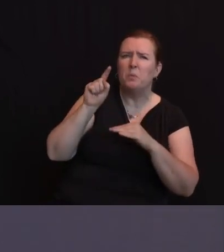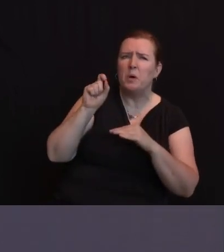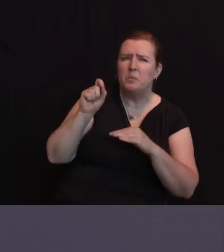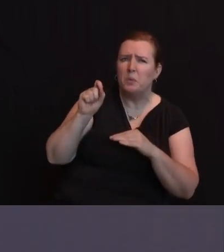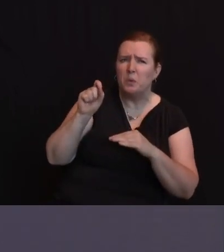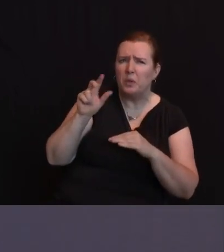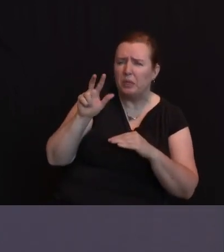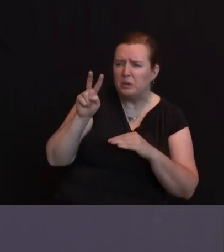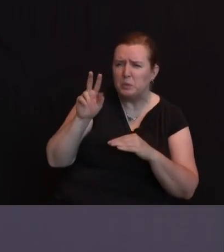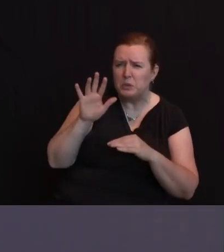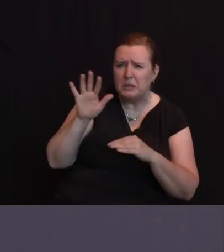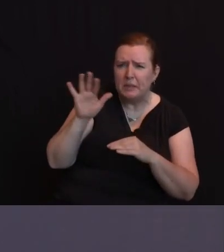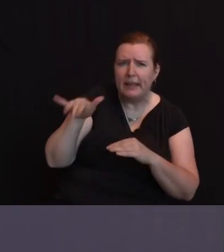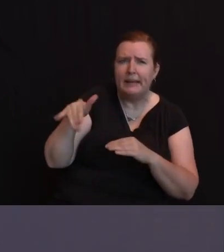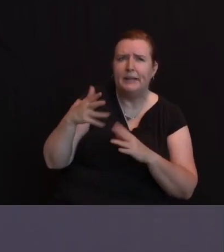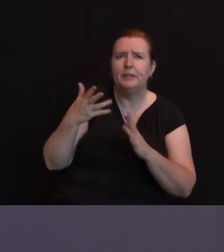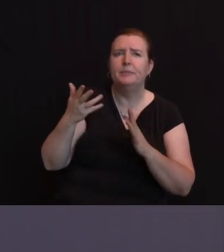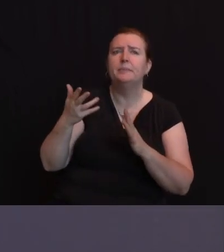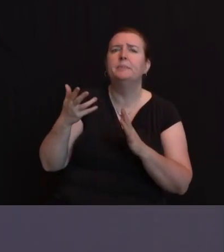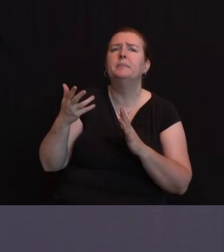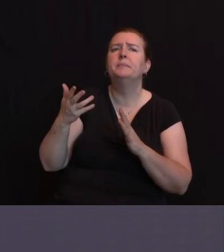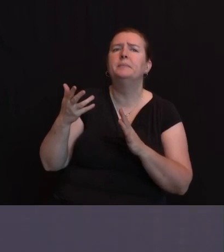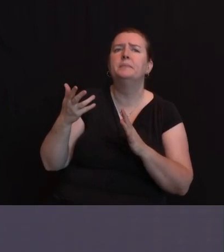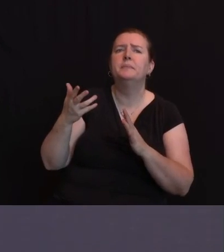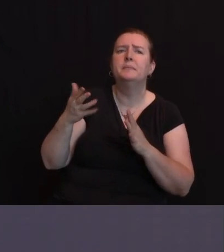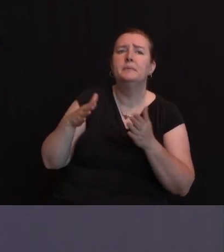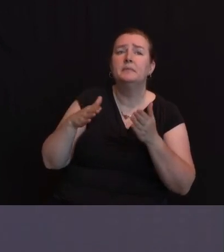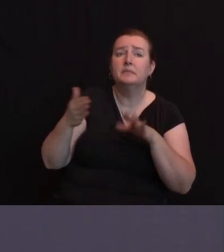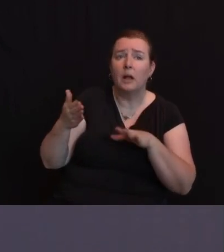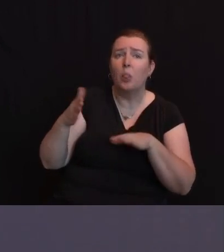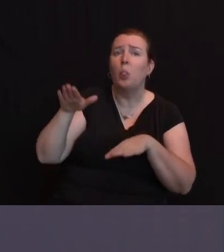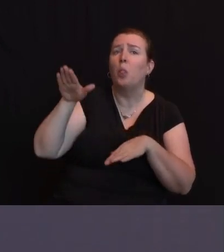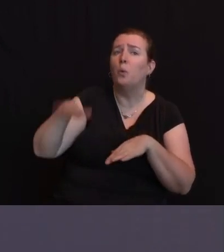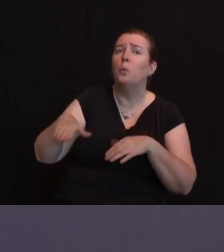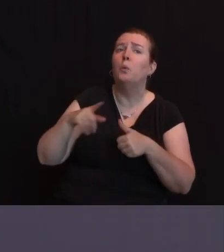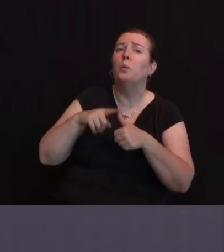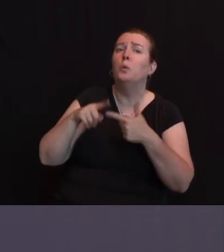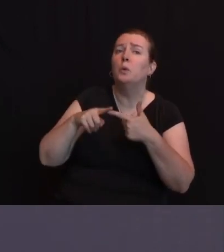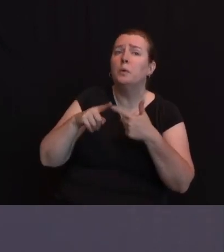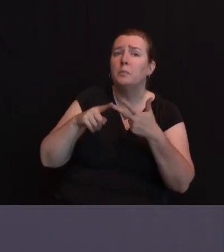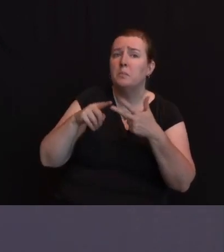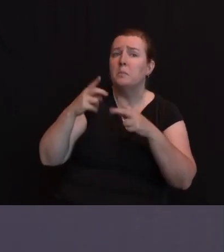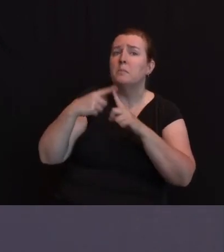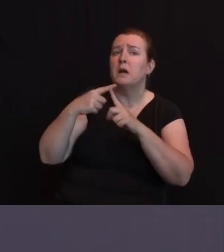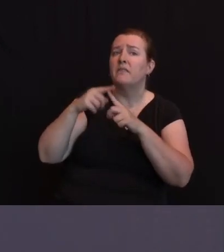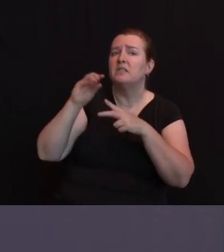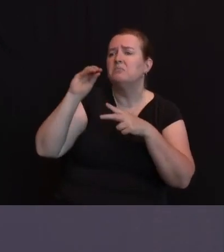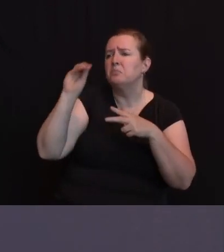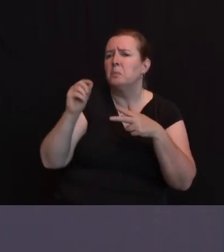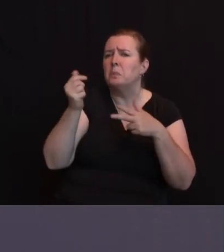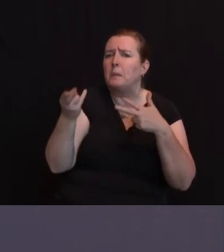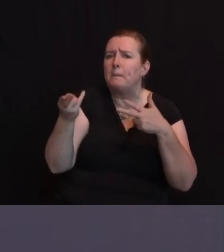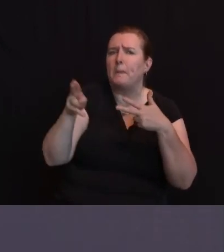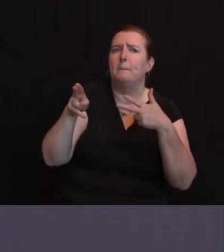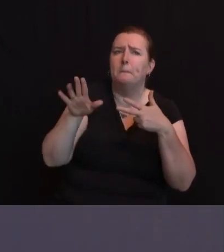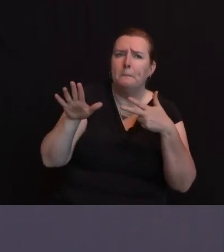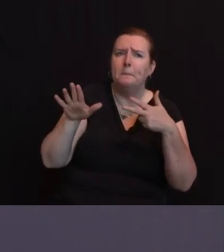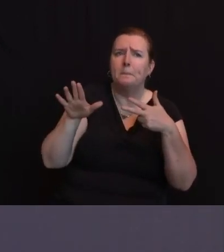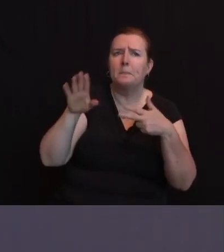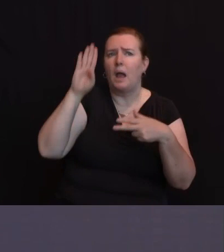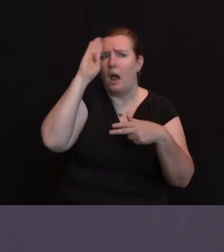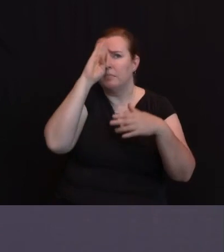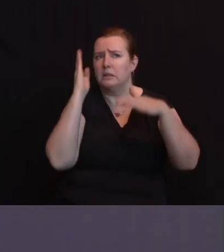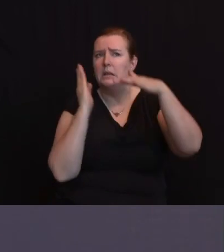today. Deaths are very low. The positivity rate is up slightly. Hospitalizations, ICUs, vents